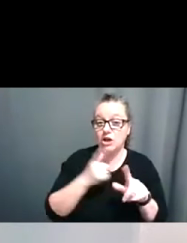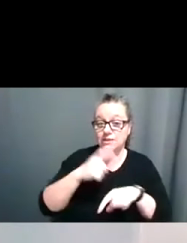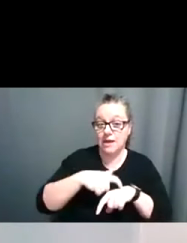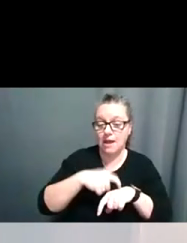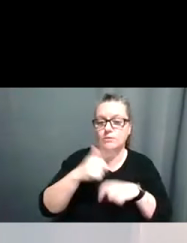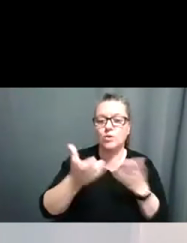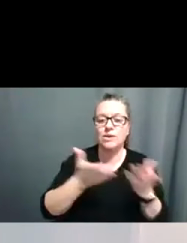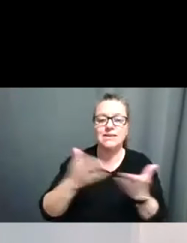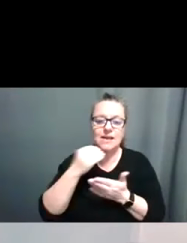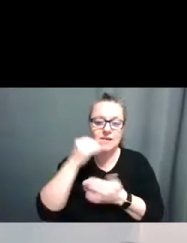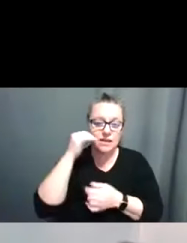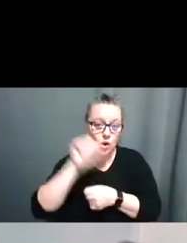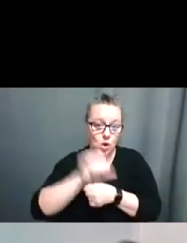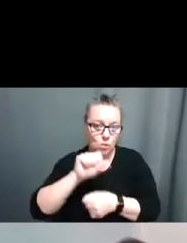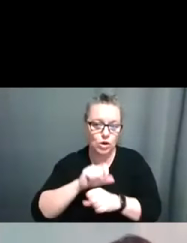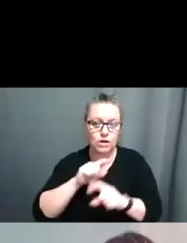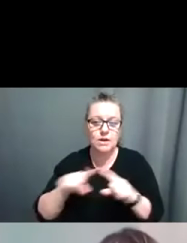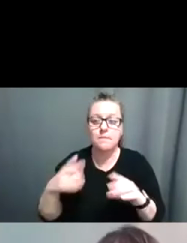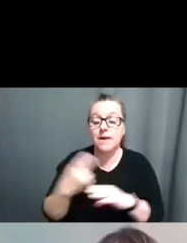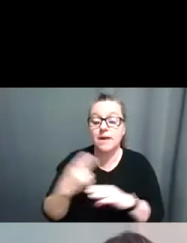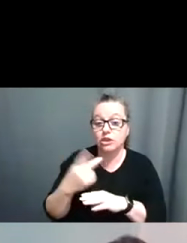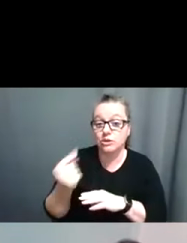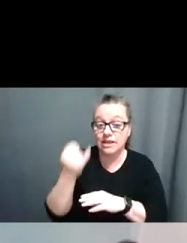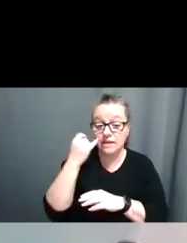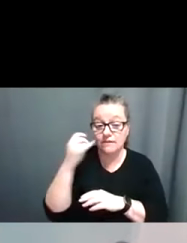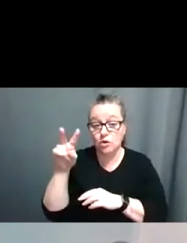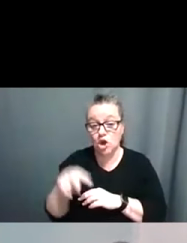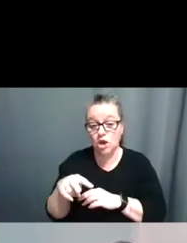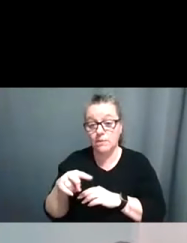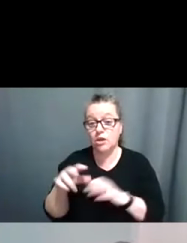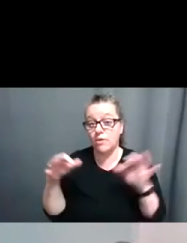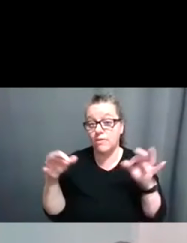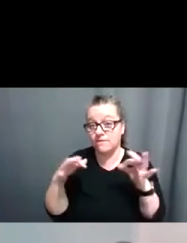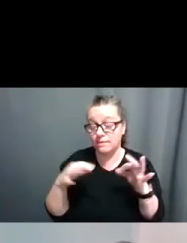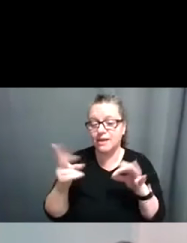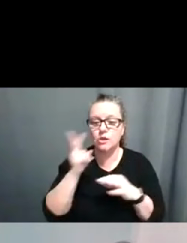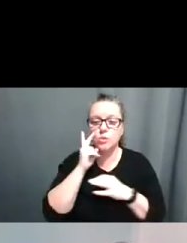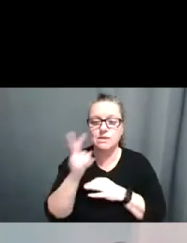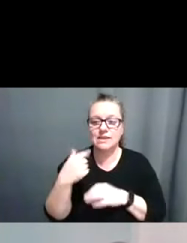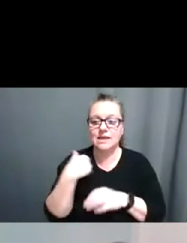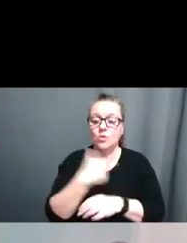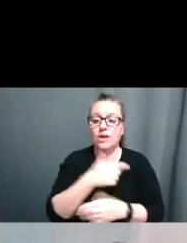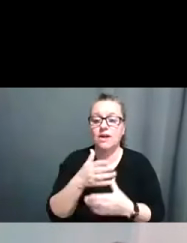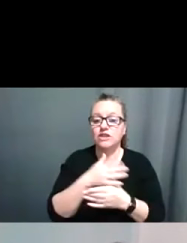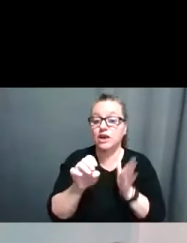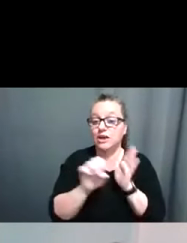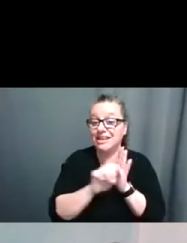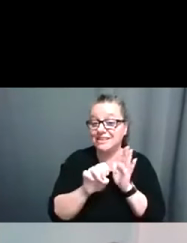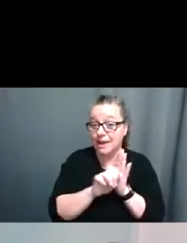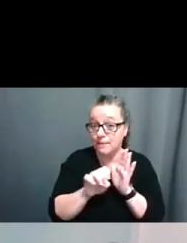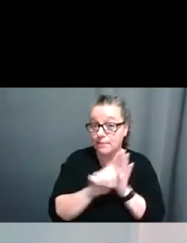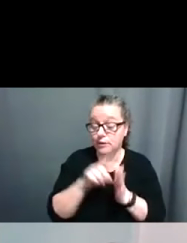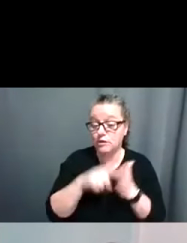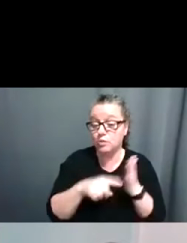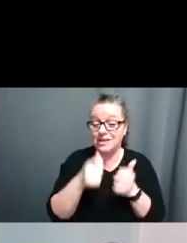this as homework, but use it. If you look below the feedback template as well, you'll see that we have shared examples of what each